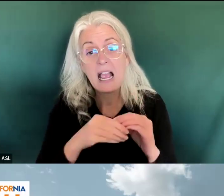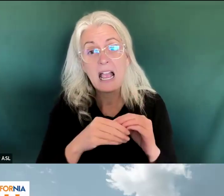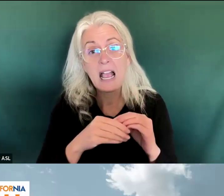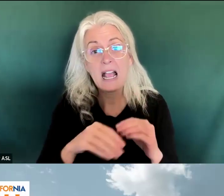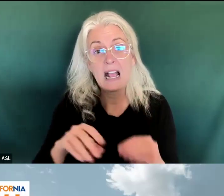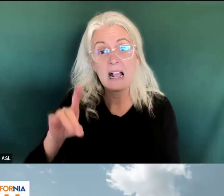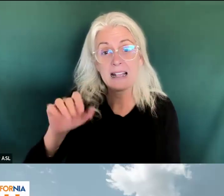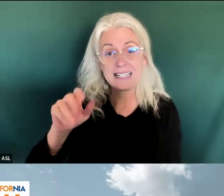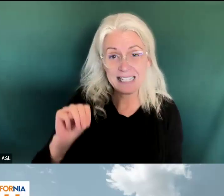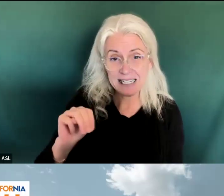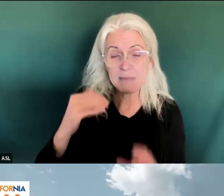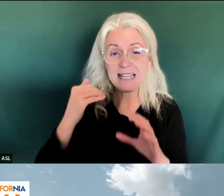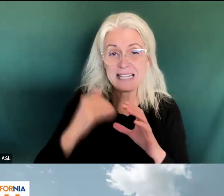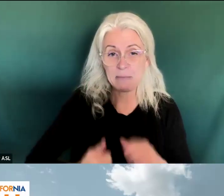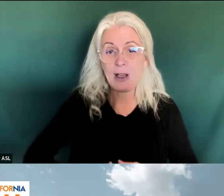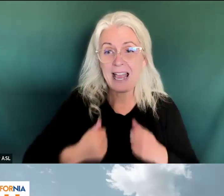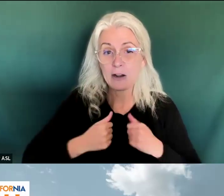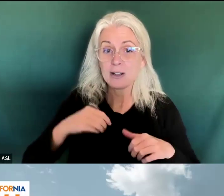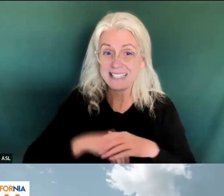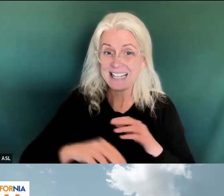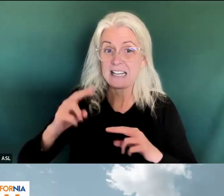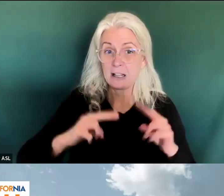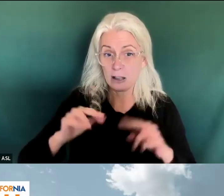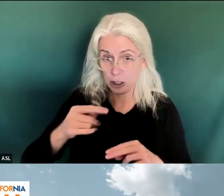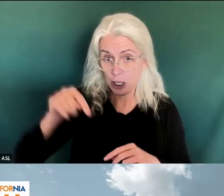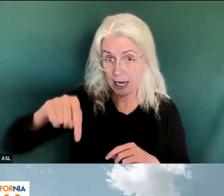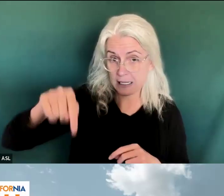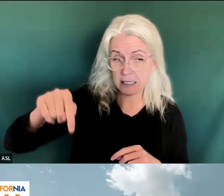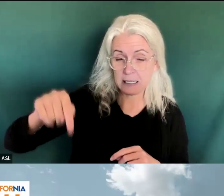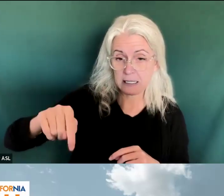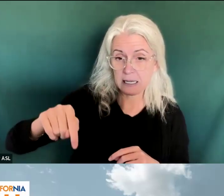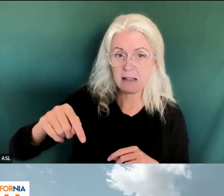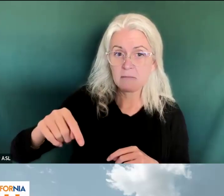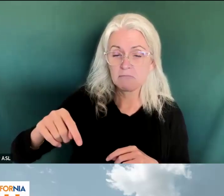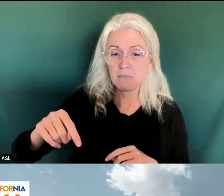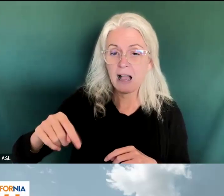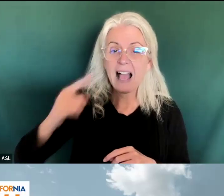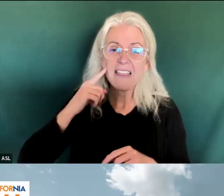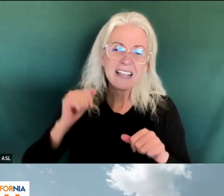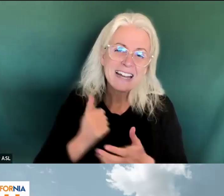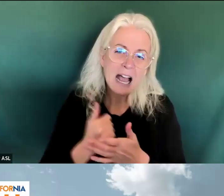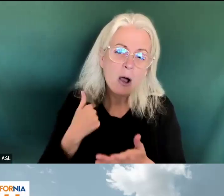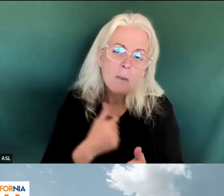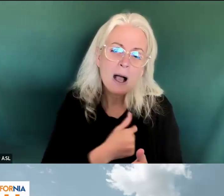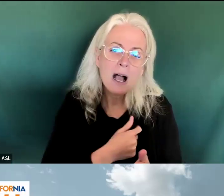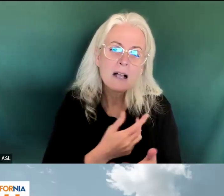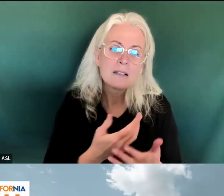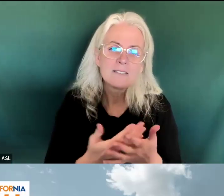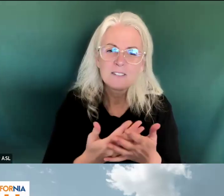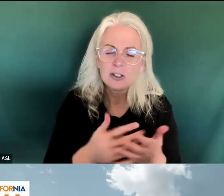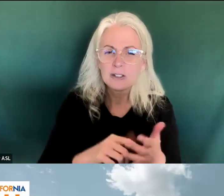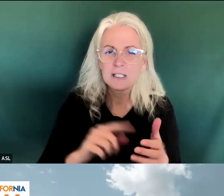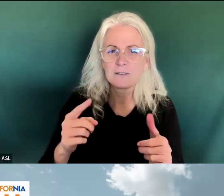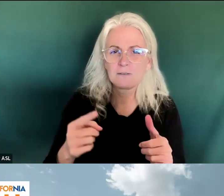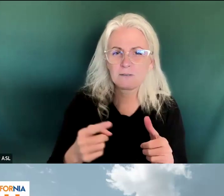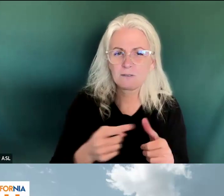Dean email in the chat? And I think one thing that could help us segregate this first round of